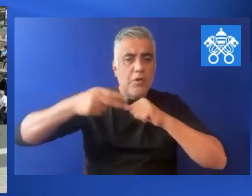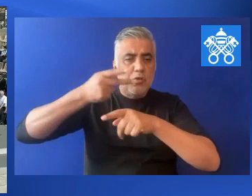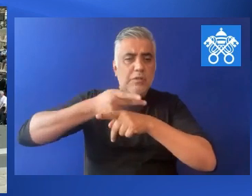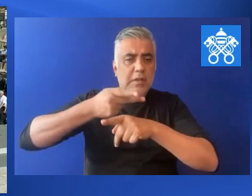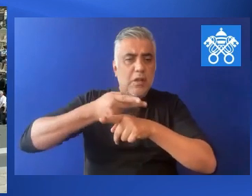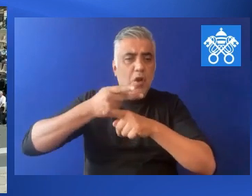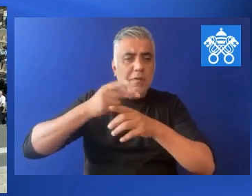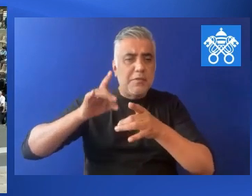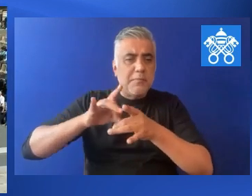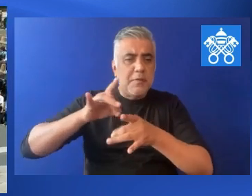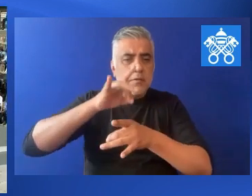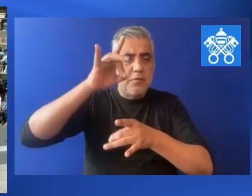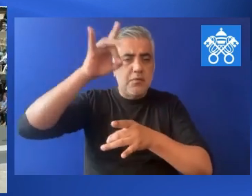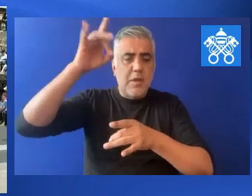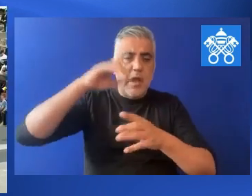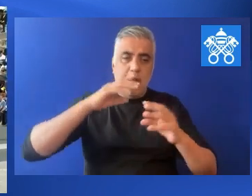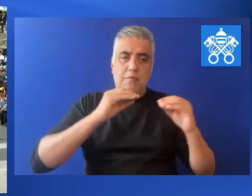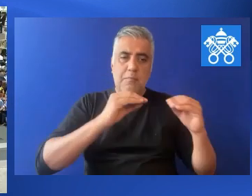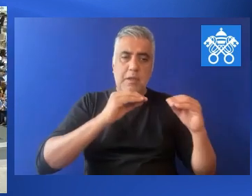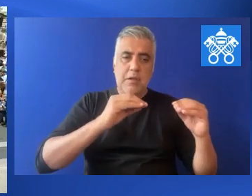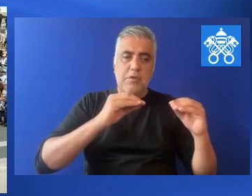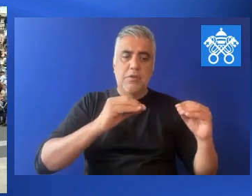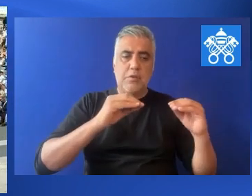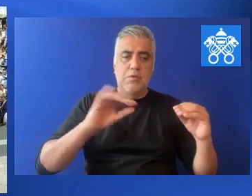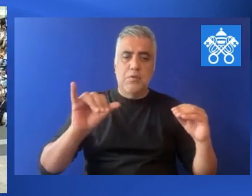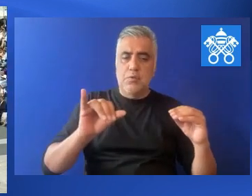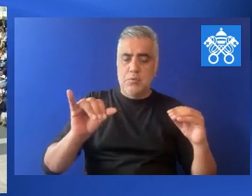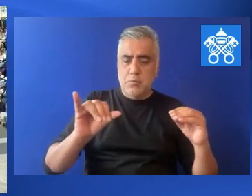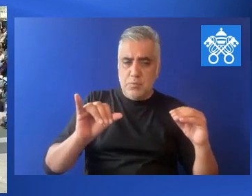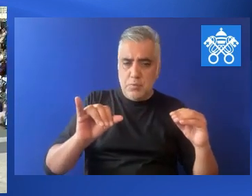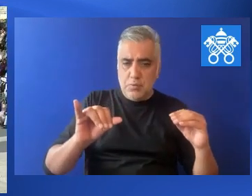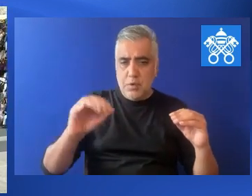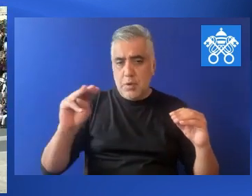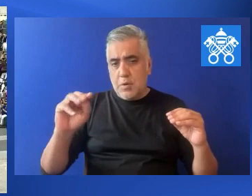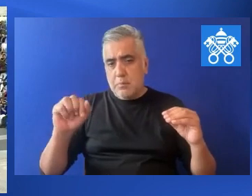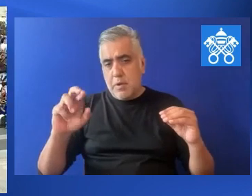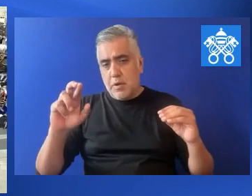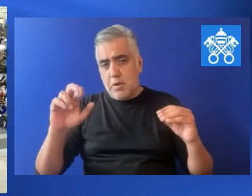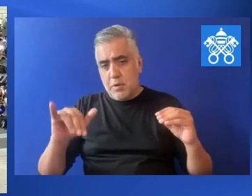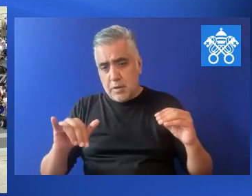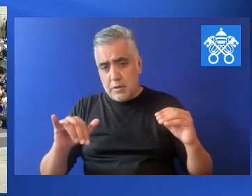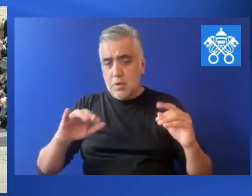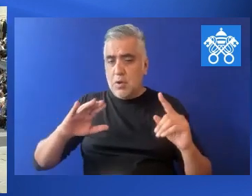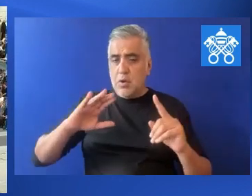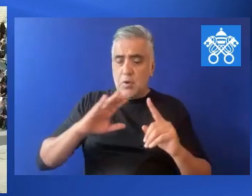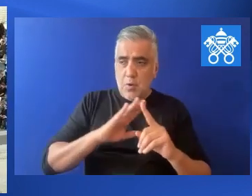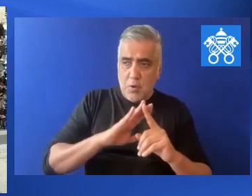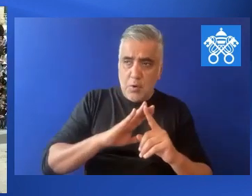numerous schools throughout the country to care for the spiritual and human formation of the young.